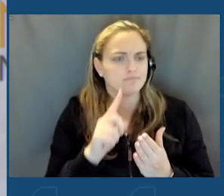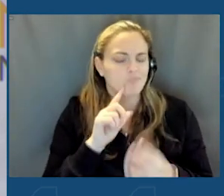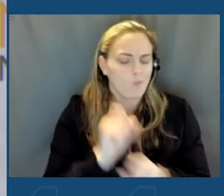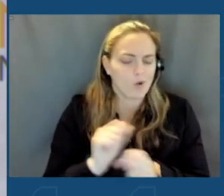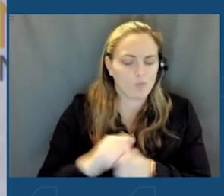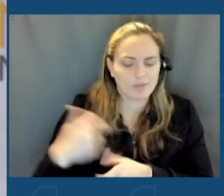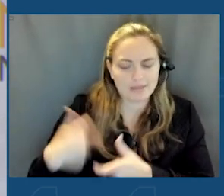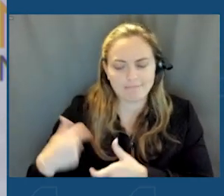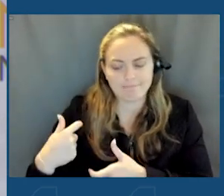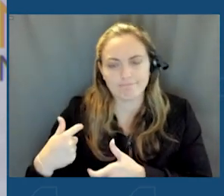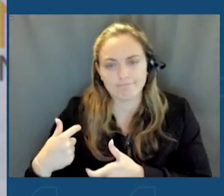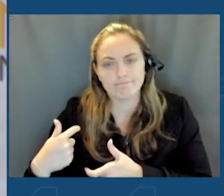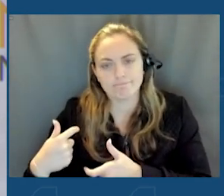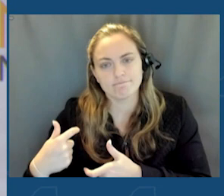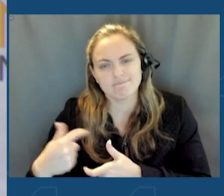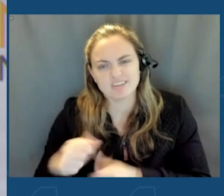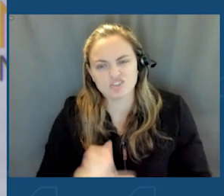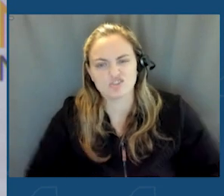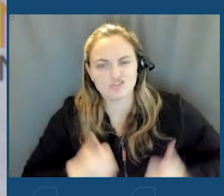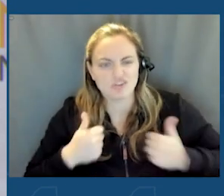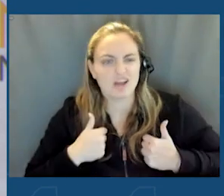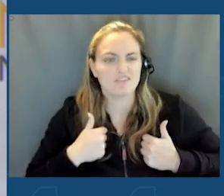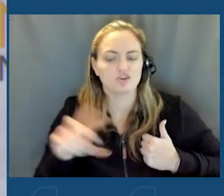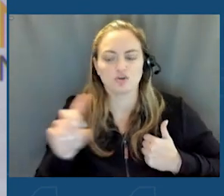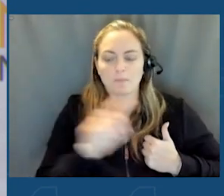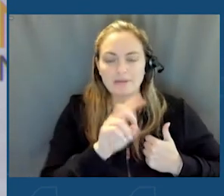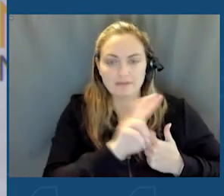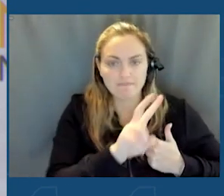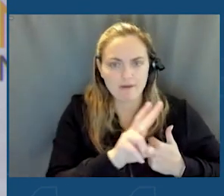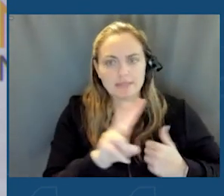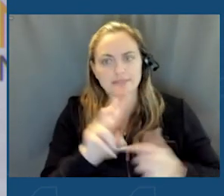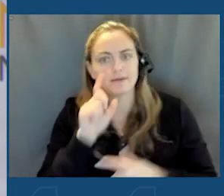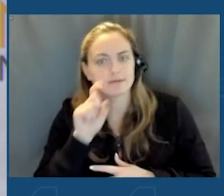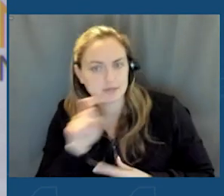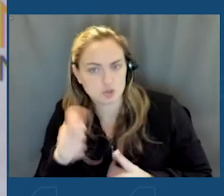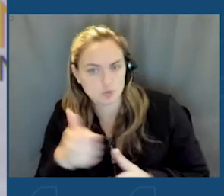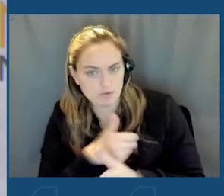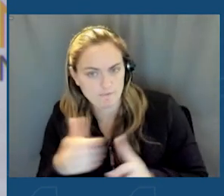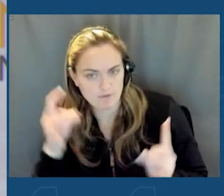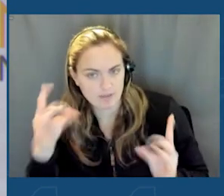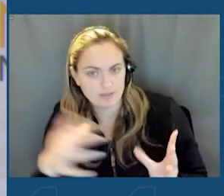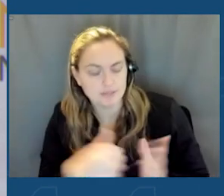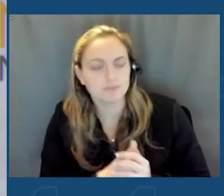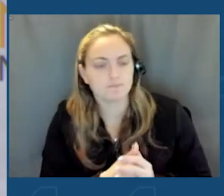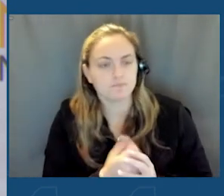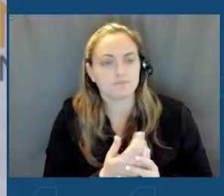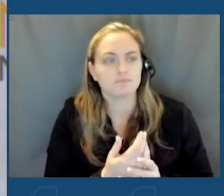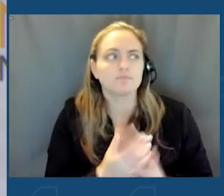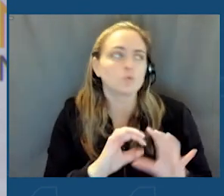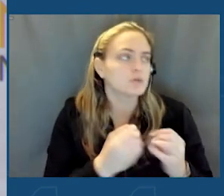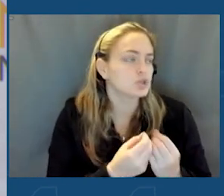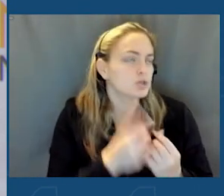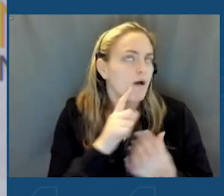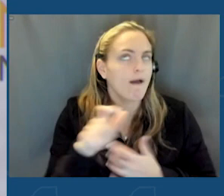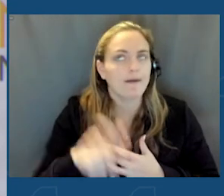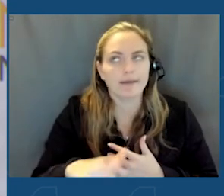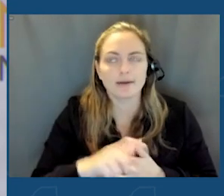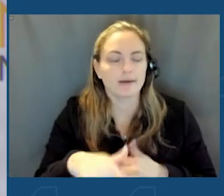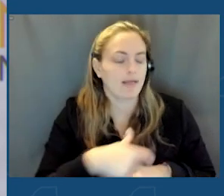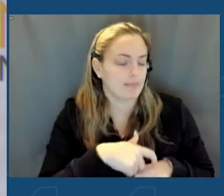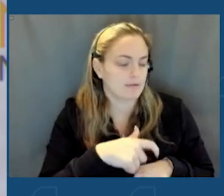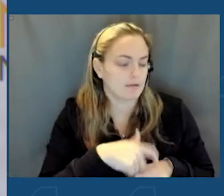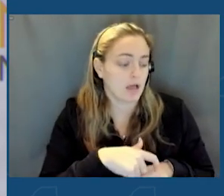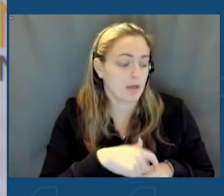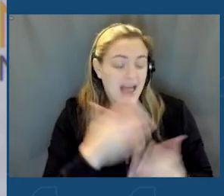Latinx survivors of domestic and sexual violence. It is an organization that I desperately needed at a time, and I didn't know that